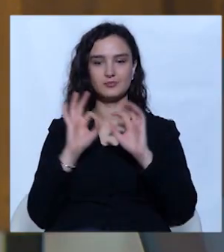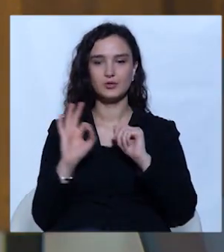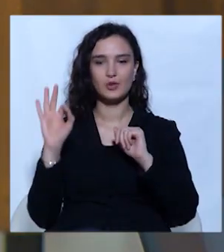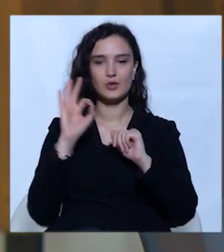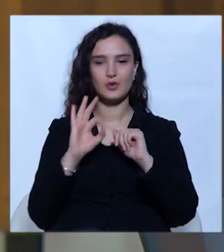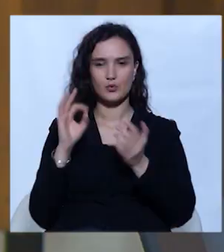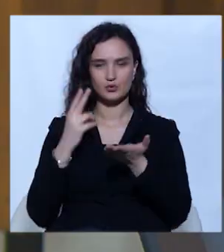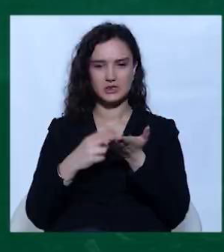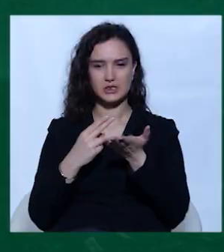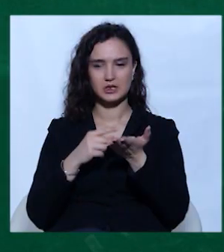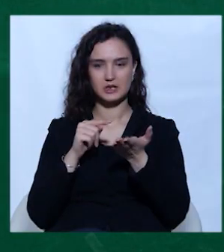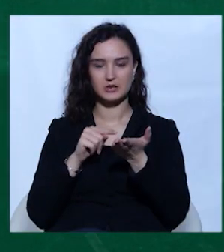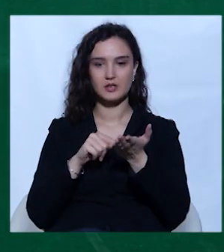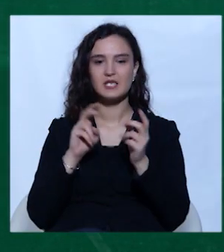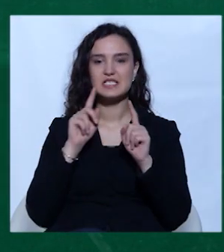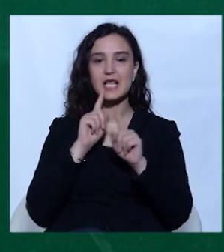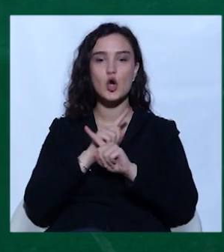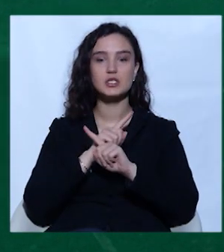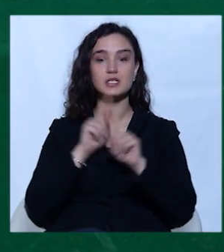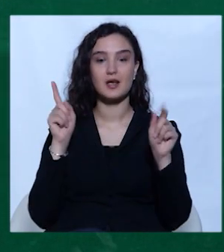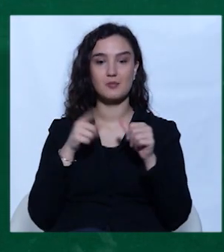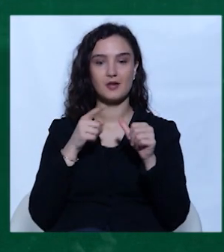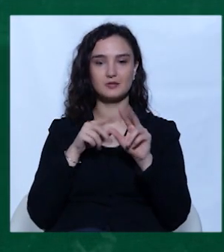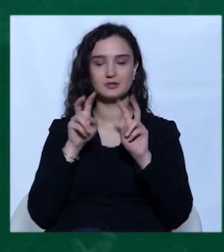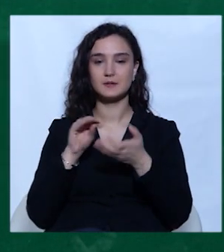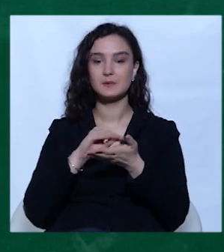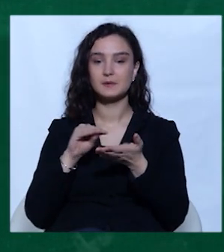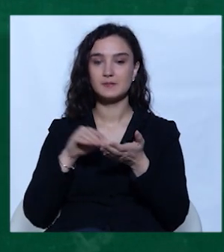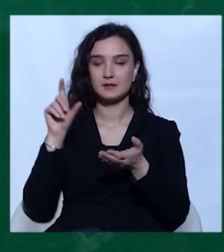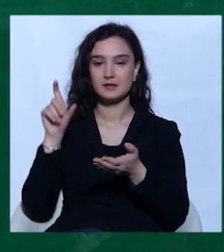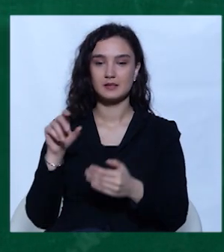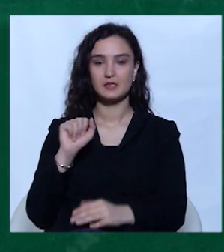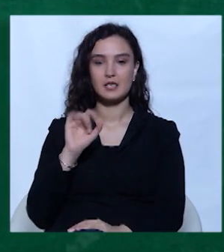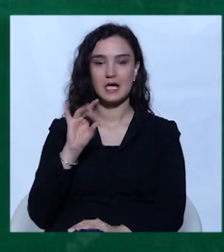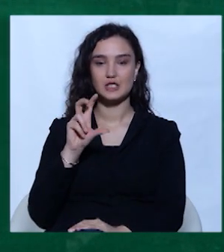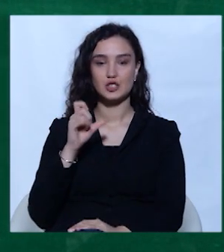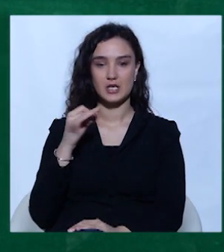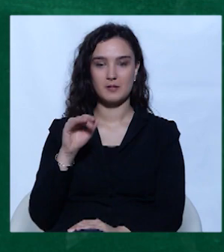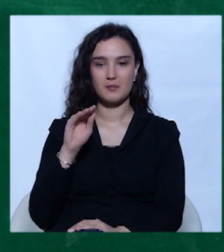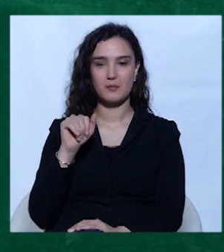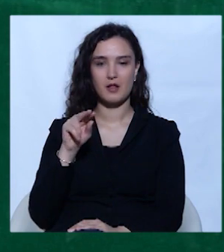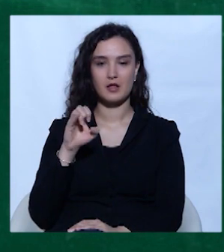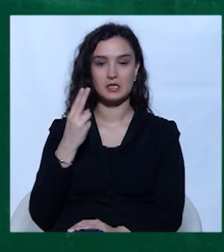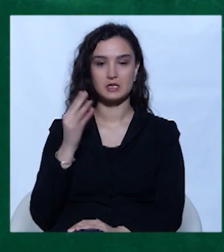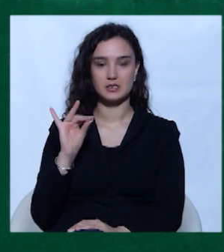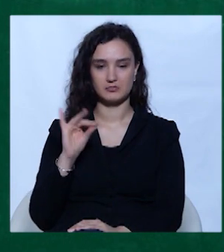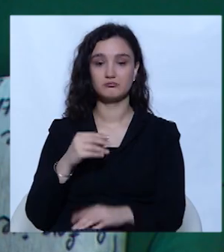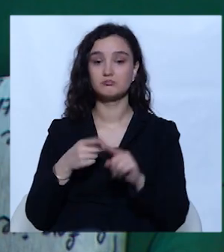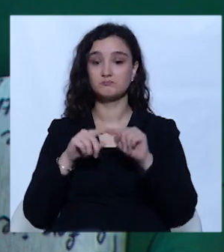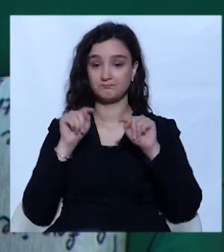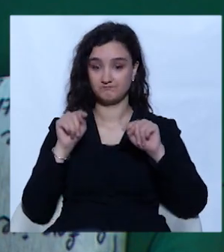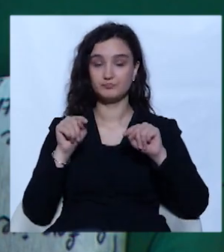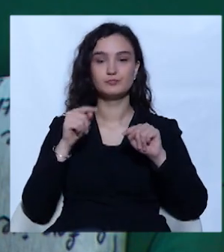a book called Wonder, and it was written by R.J. Palacio. And just like the lessons that